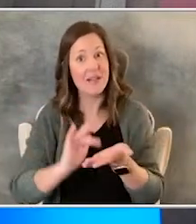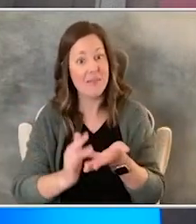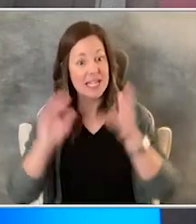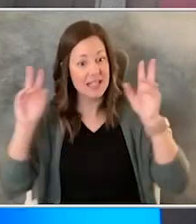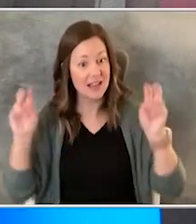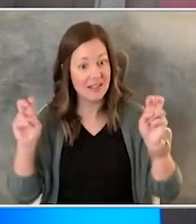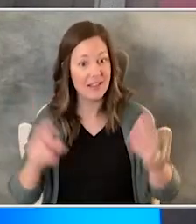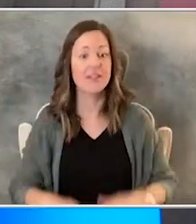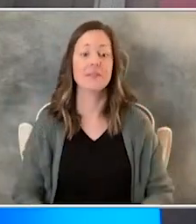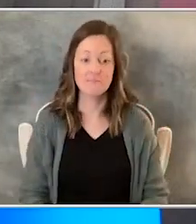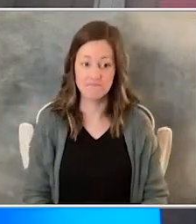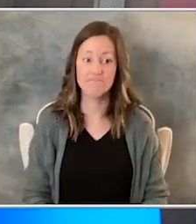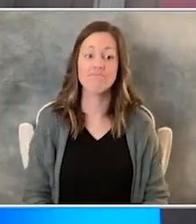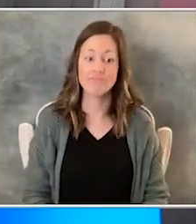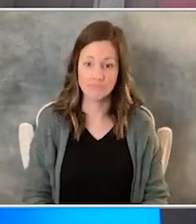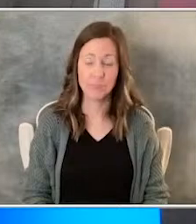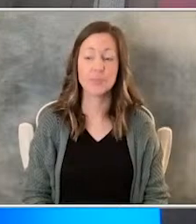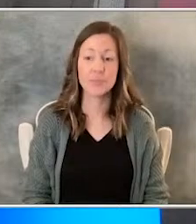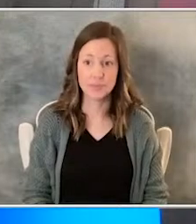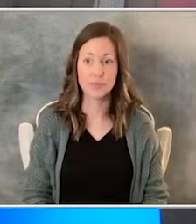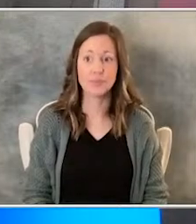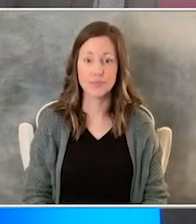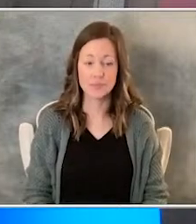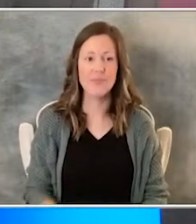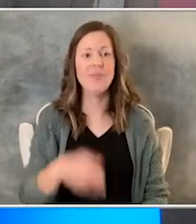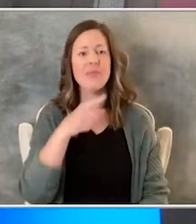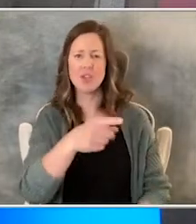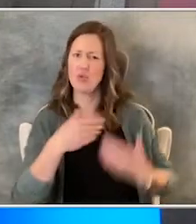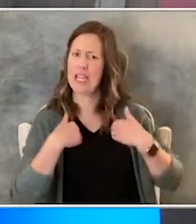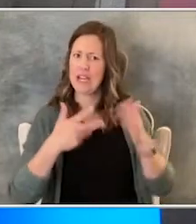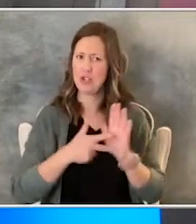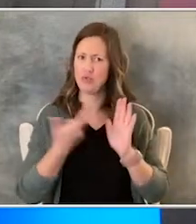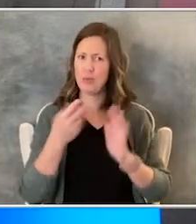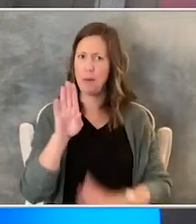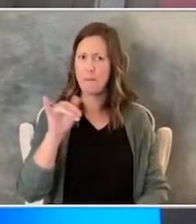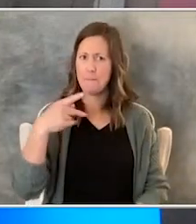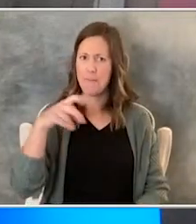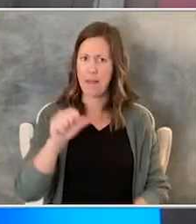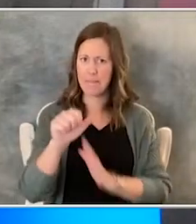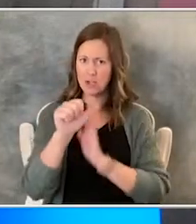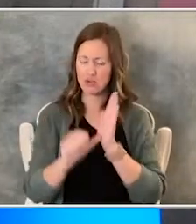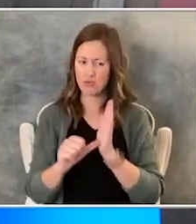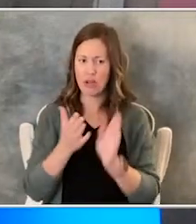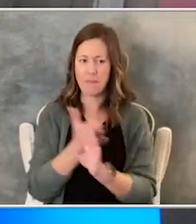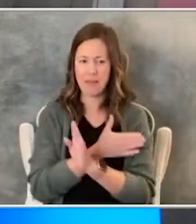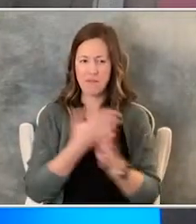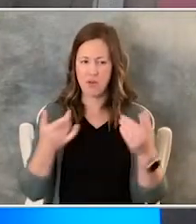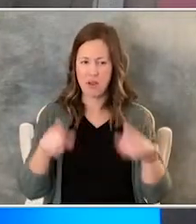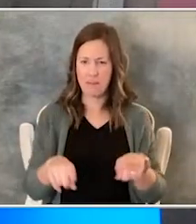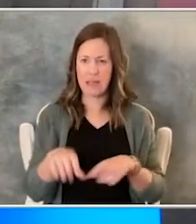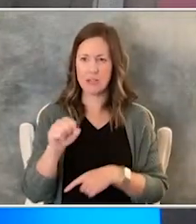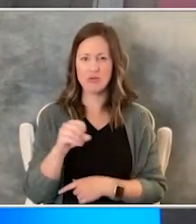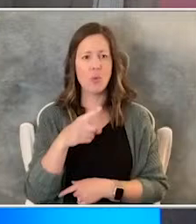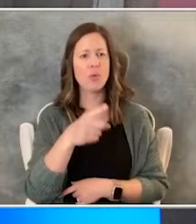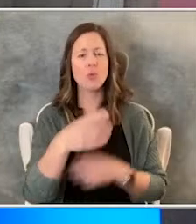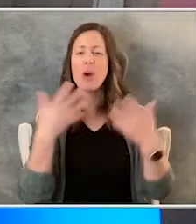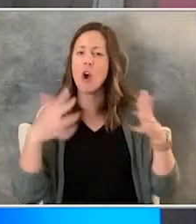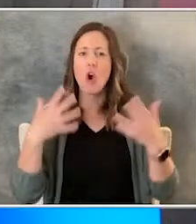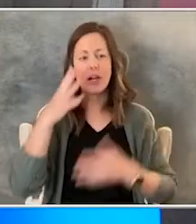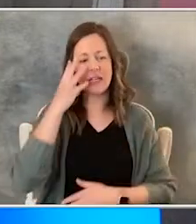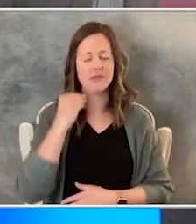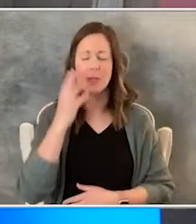the patient doesn't have any trouble from it. But occasionally, it's the main artery, and you can have significantly more symptoms. When it comes